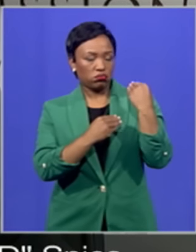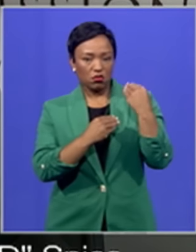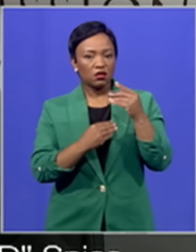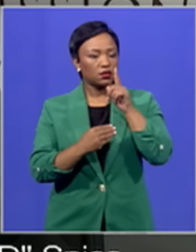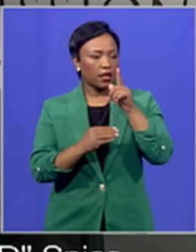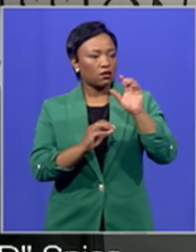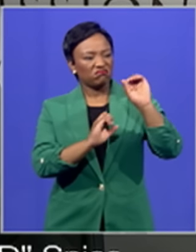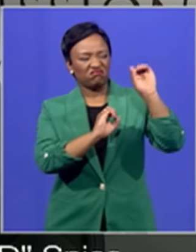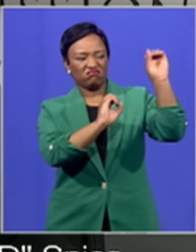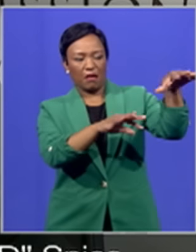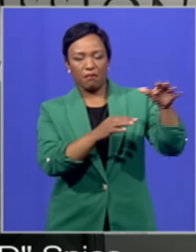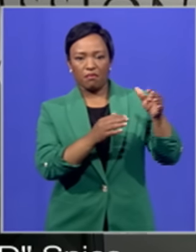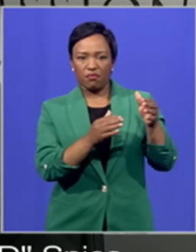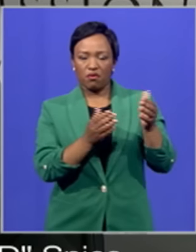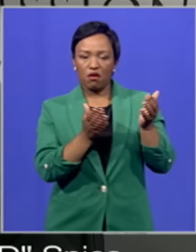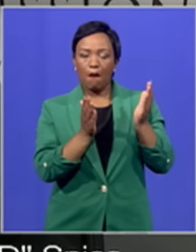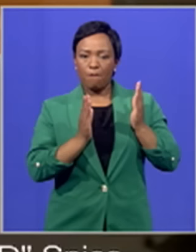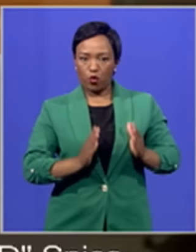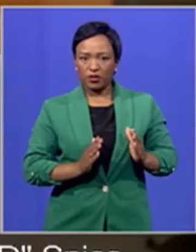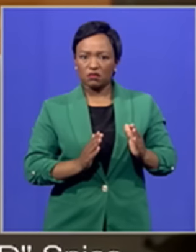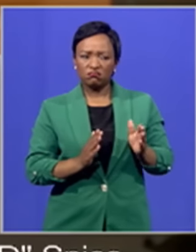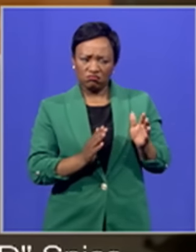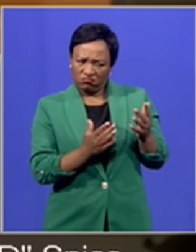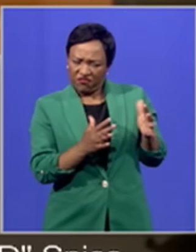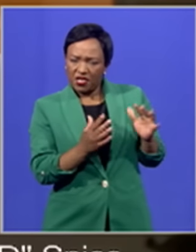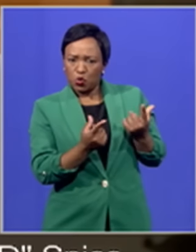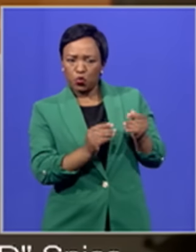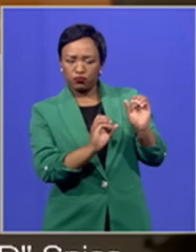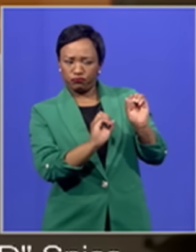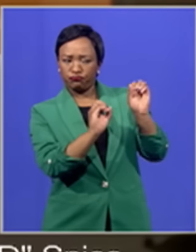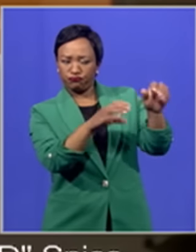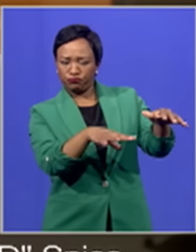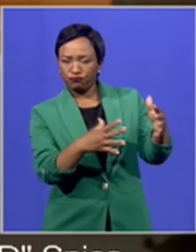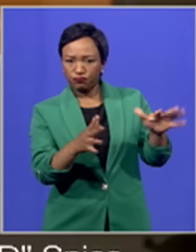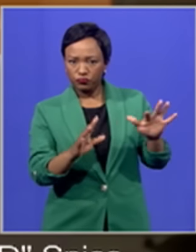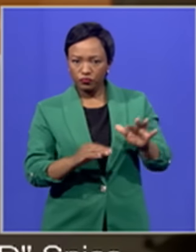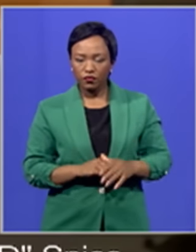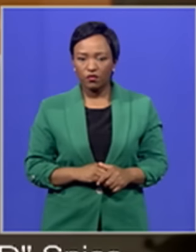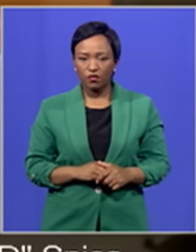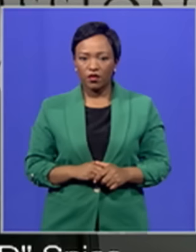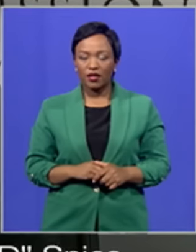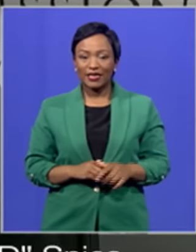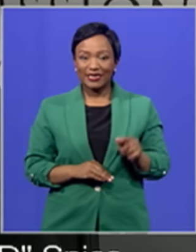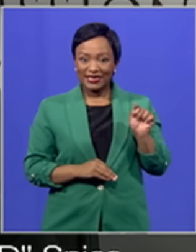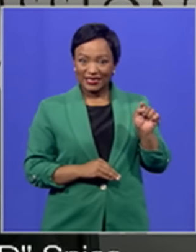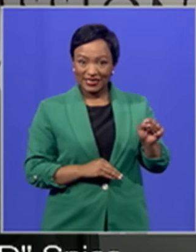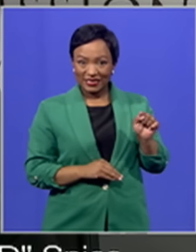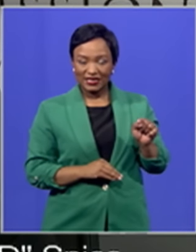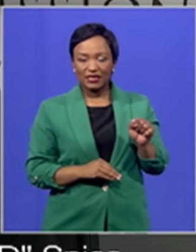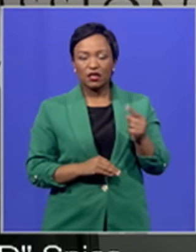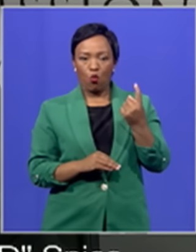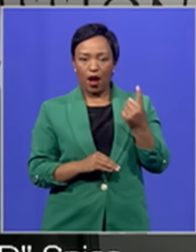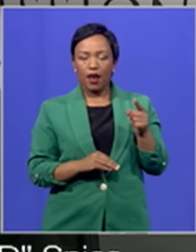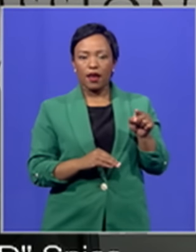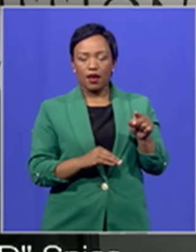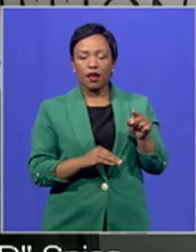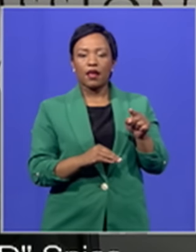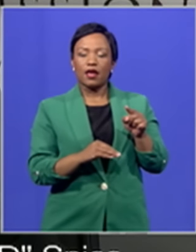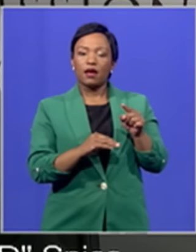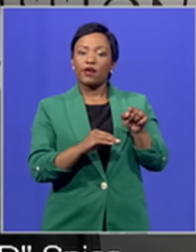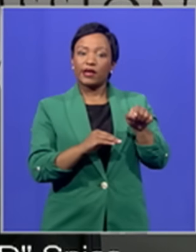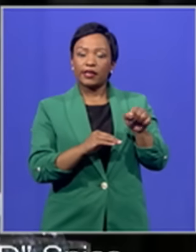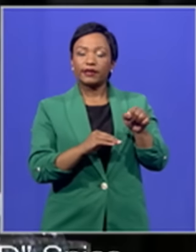the body, which he then duly did. Le ge o le bjalo molato wongwe ke molato wa ye mengwe yeo Spies a bolela gore ga e fiwe